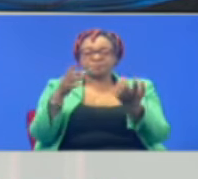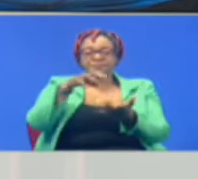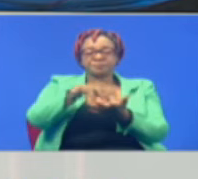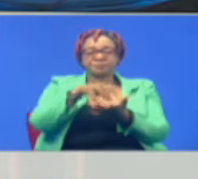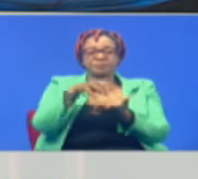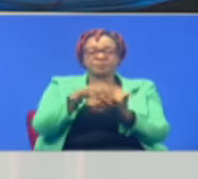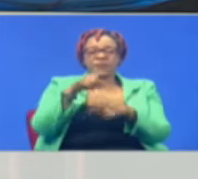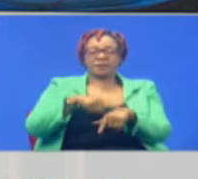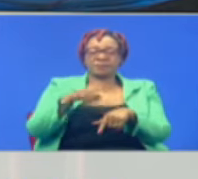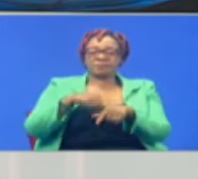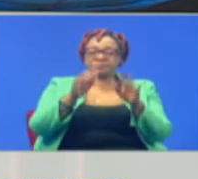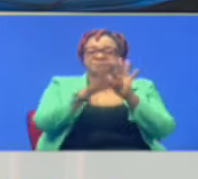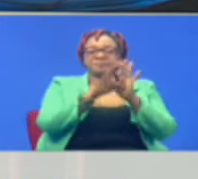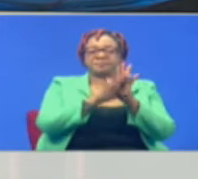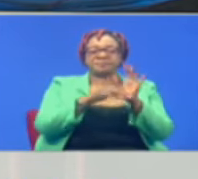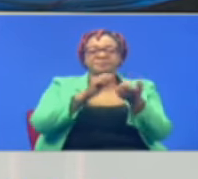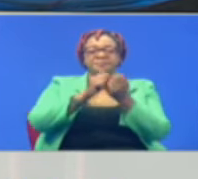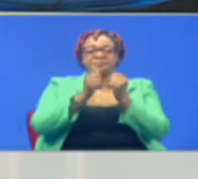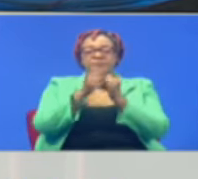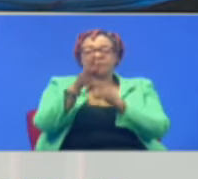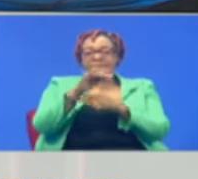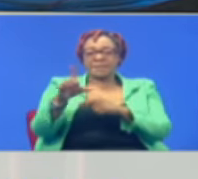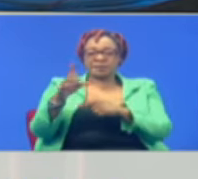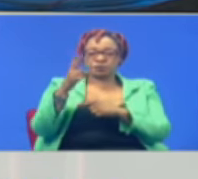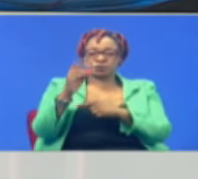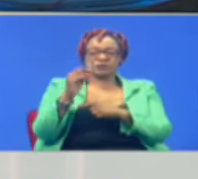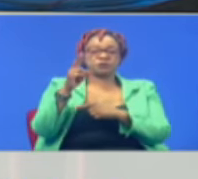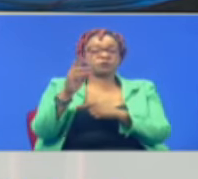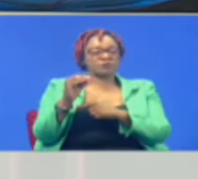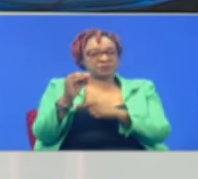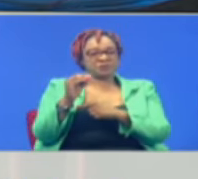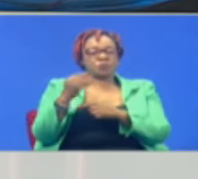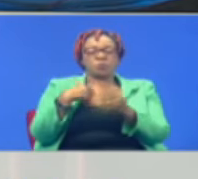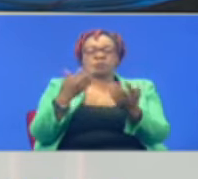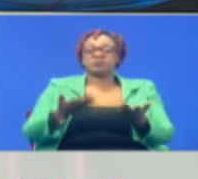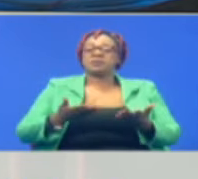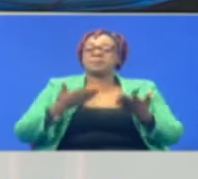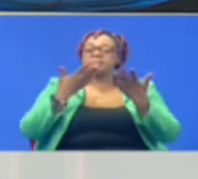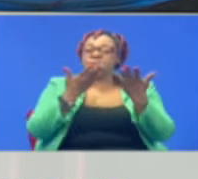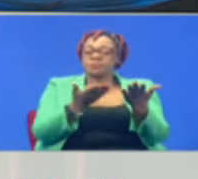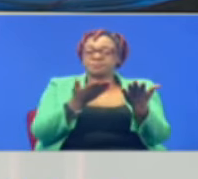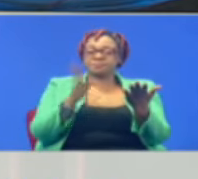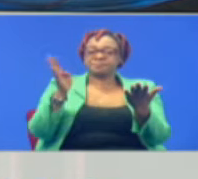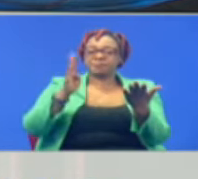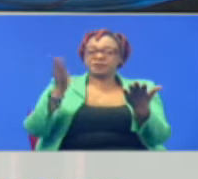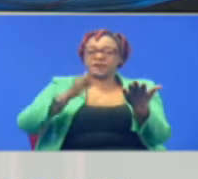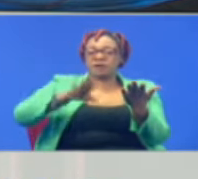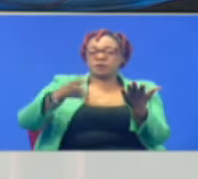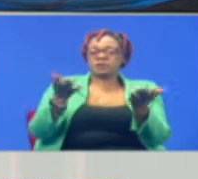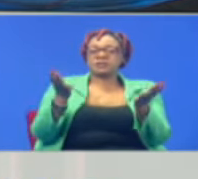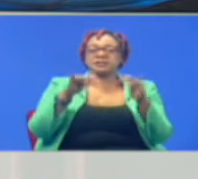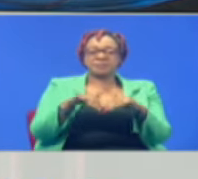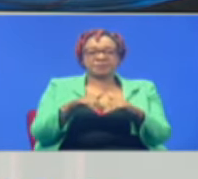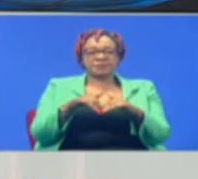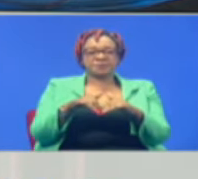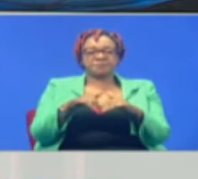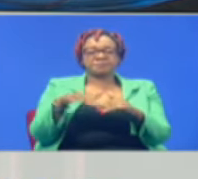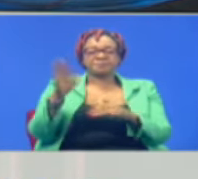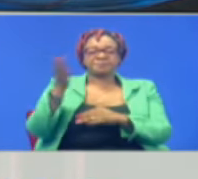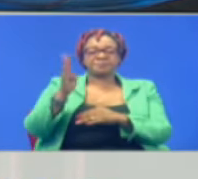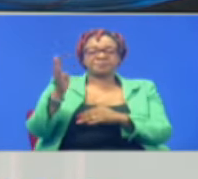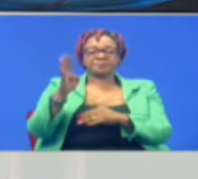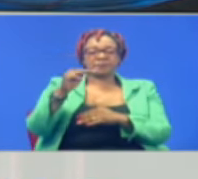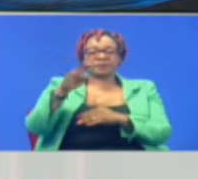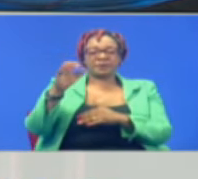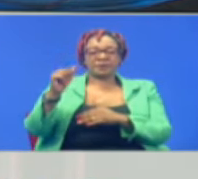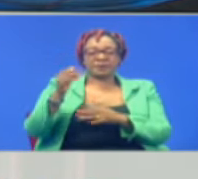the Constitutional Amendment Bill 2020 was tabled in the Baringo County Assembly. Now, Baringo MCA has become the